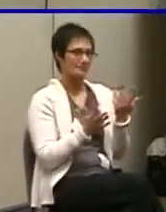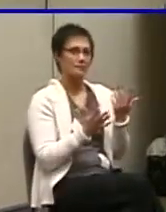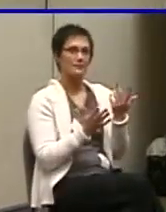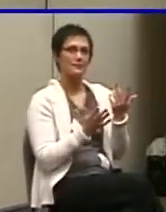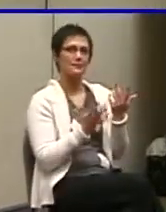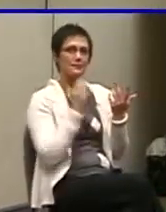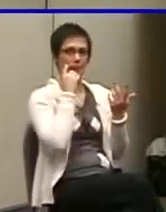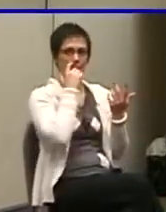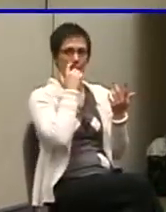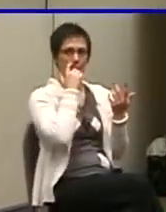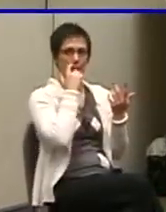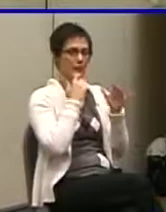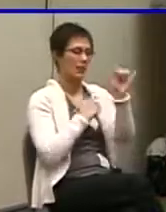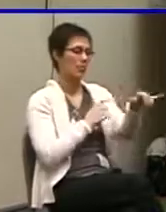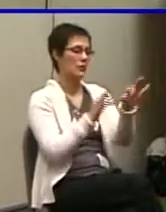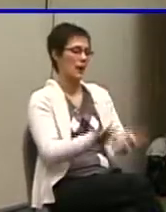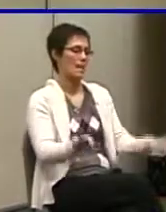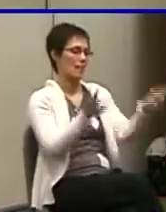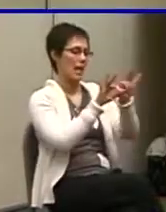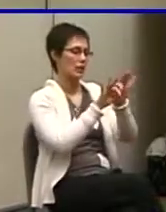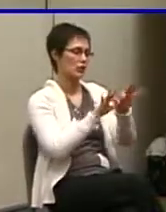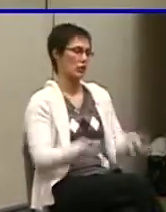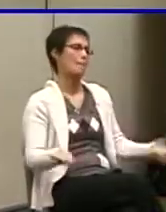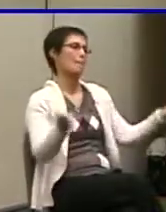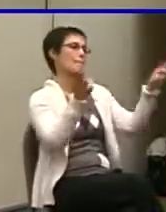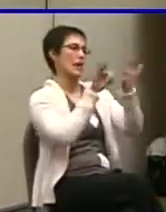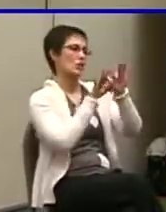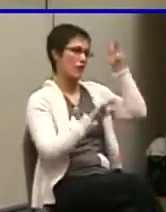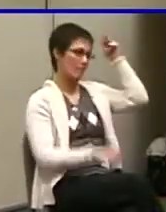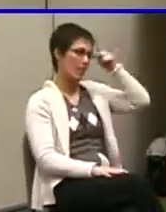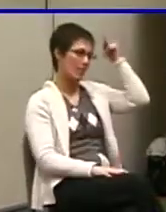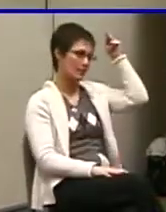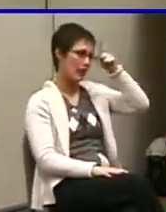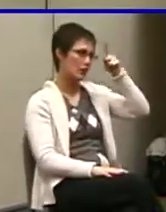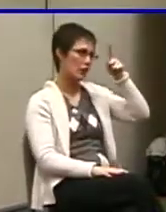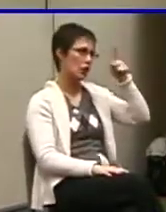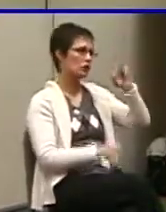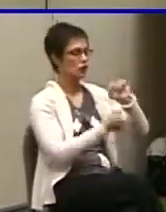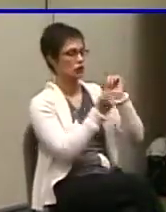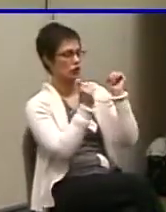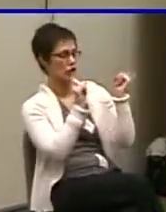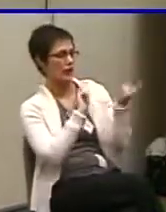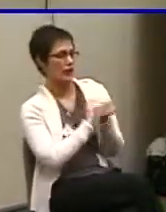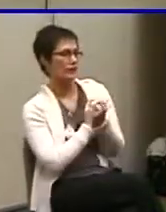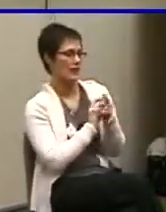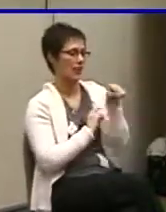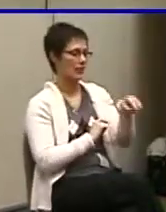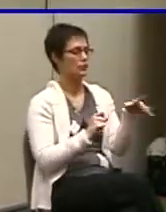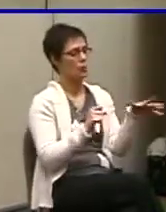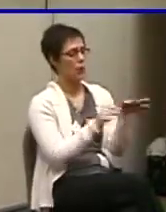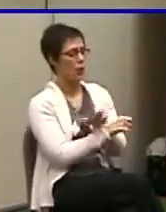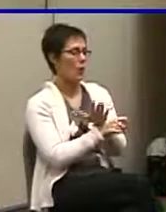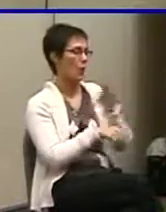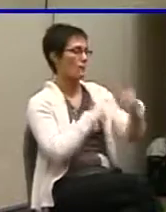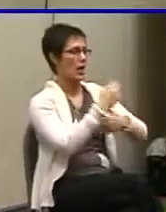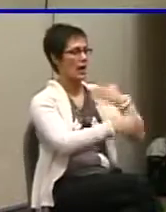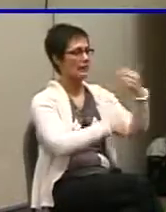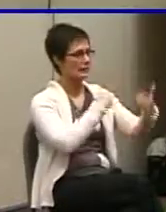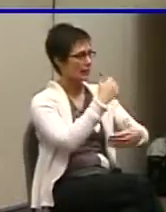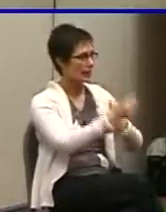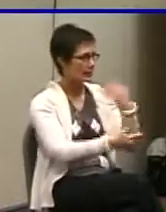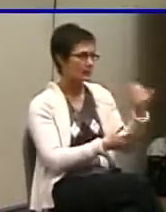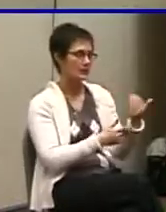are major, major philosophical shifts that this whole process is calling upon that